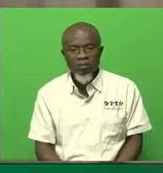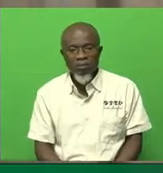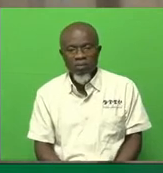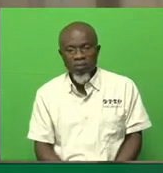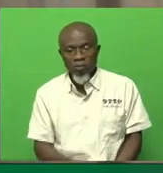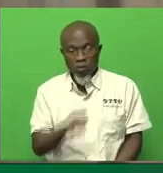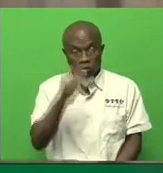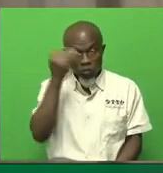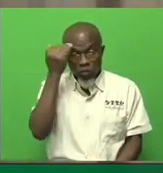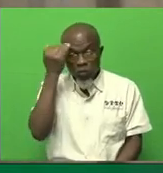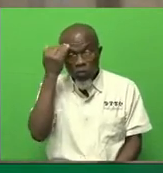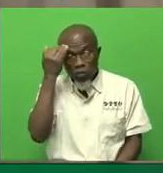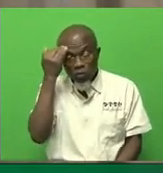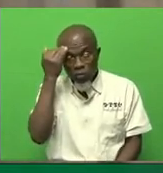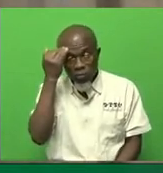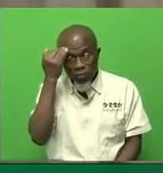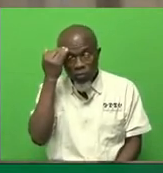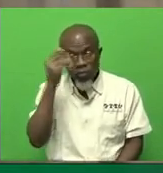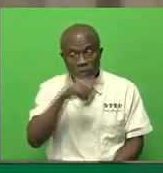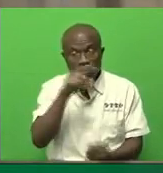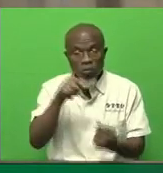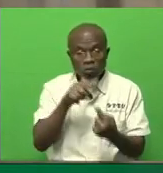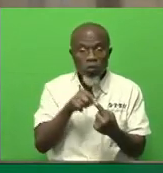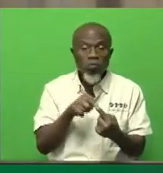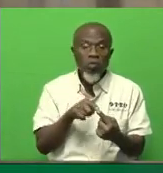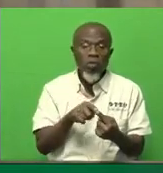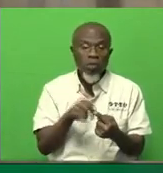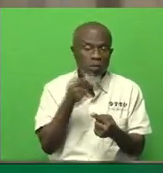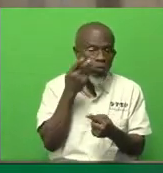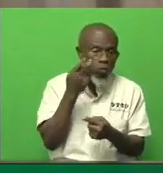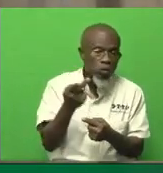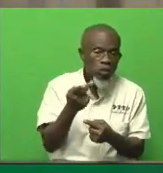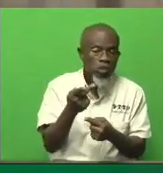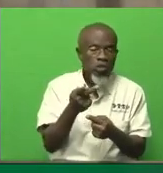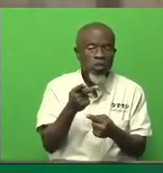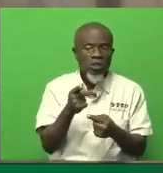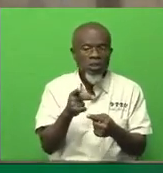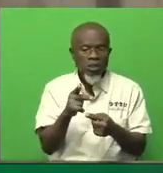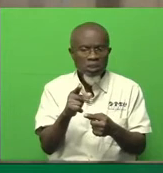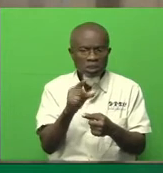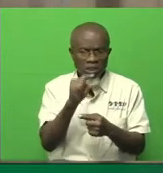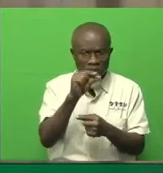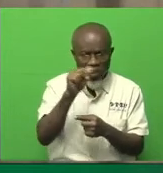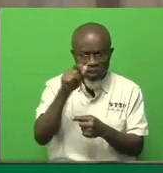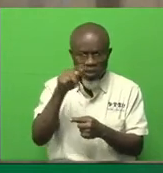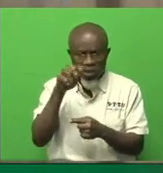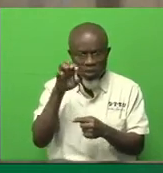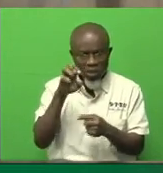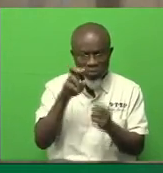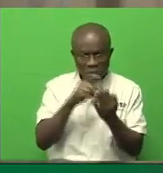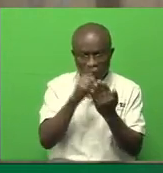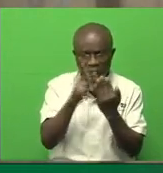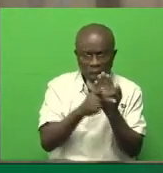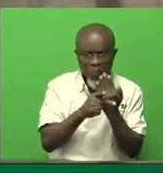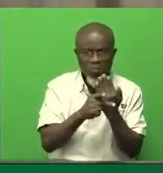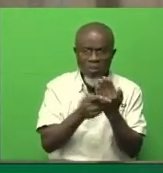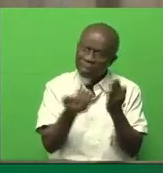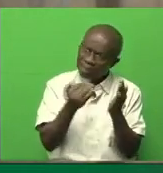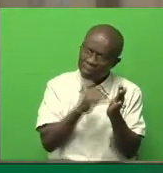know Mr Deputy speaker that when we look at the gate program again you know what has been happening